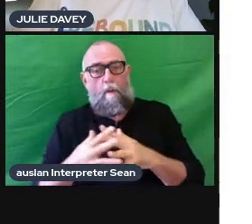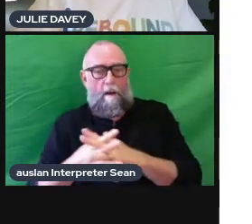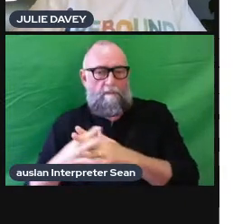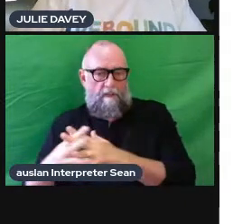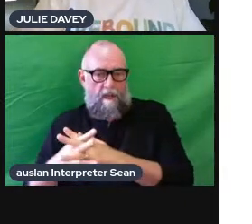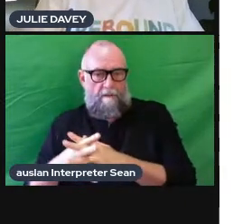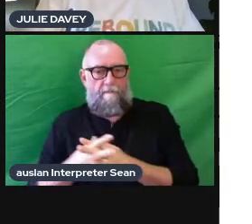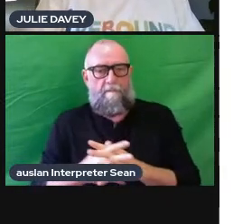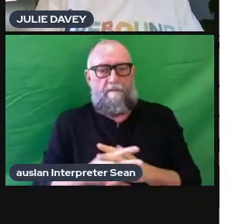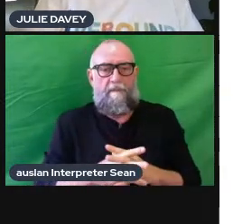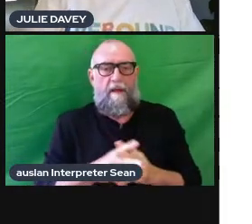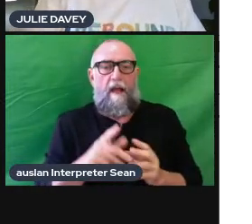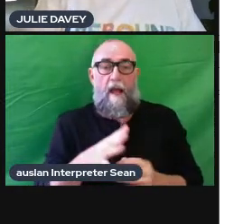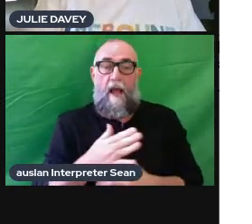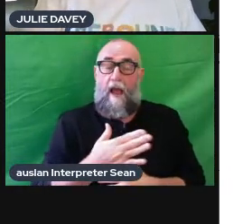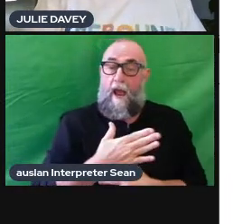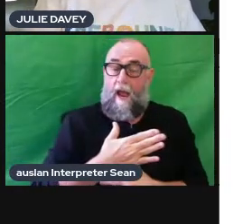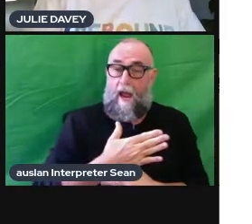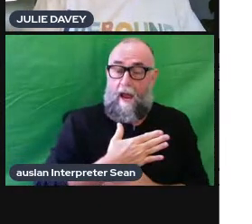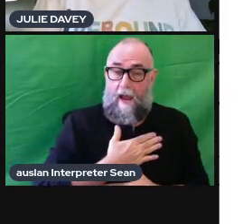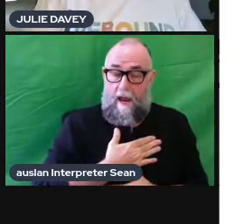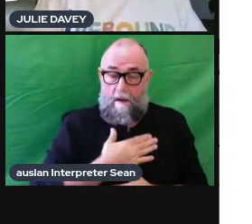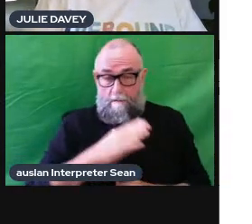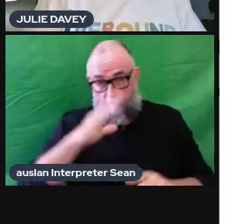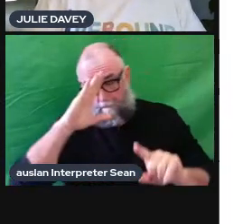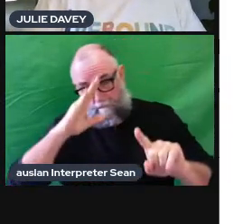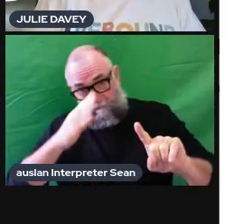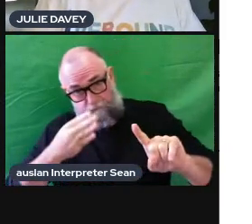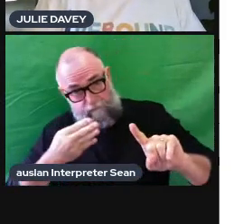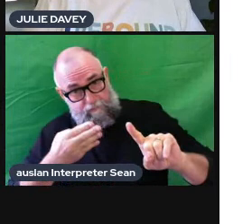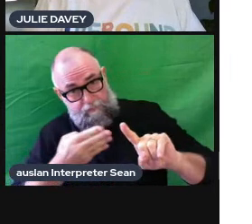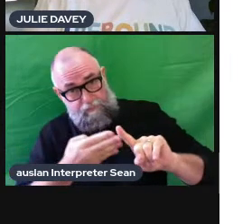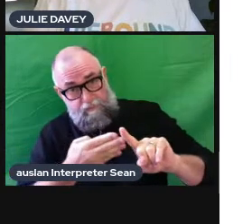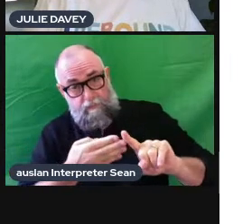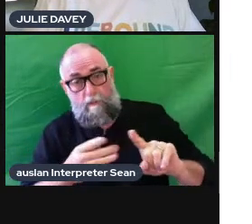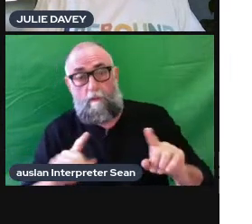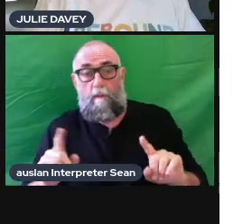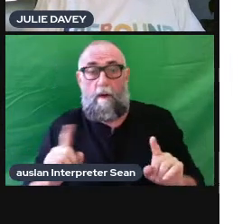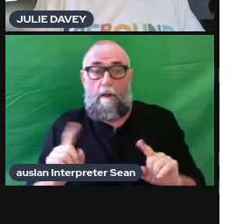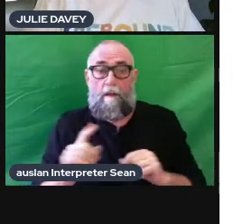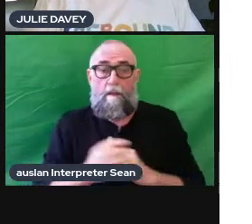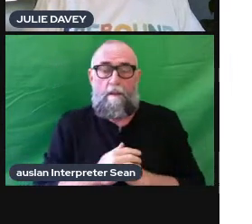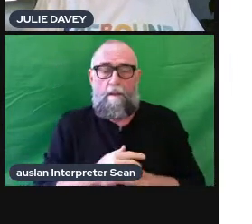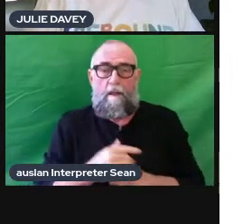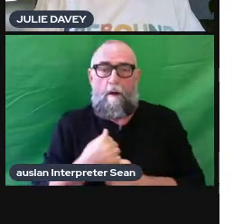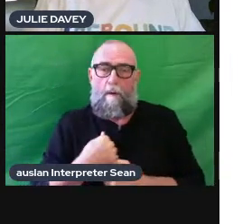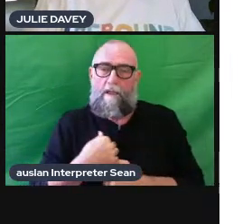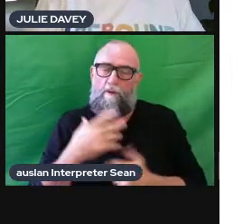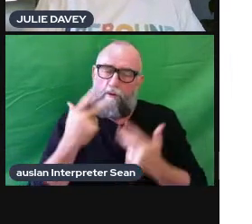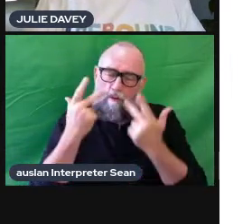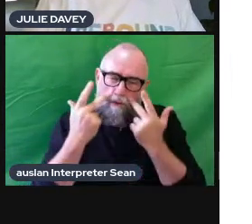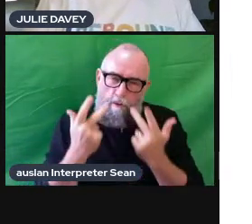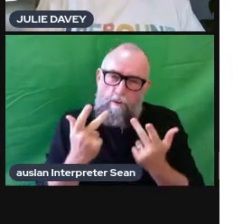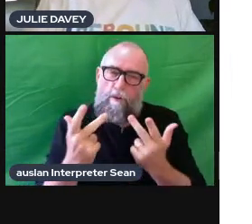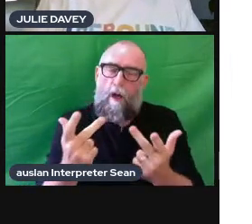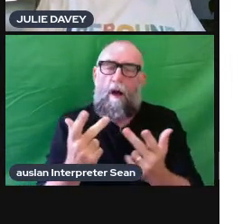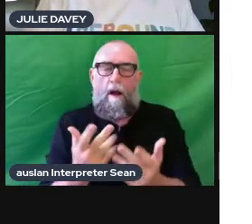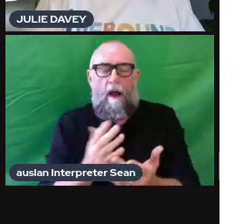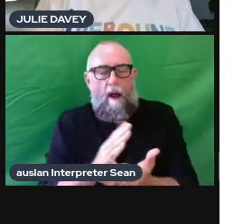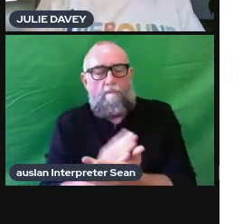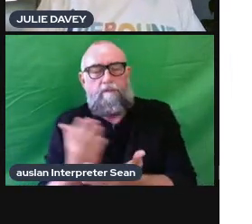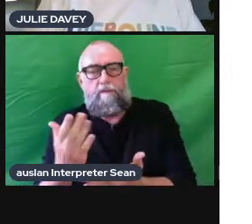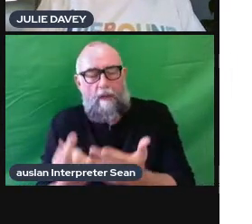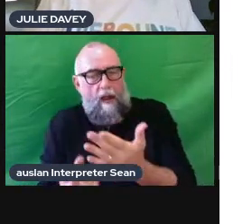The aim of this research was to outline how authentic consumer engagement can